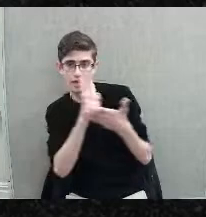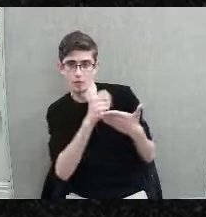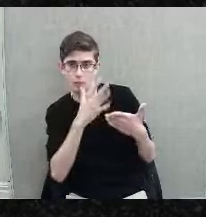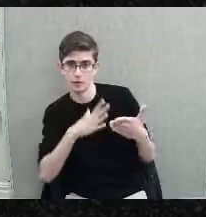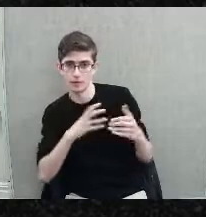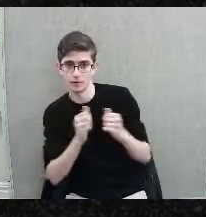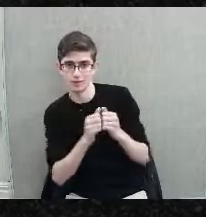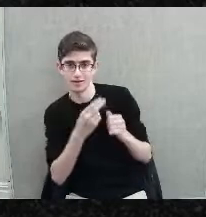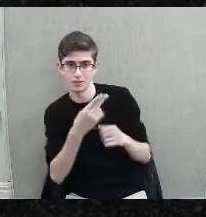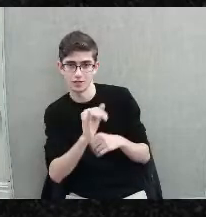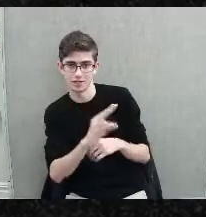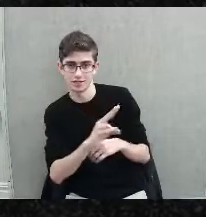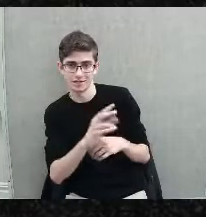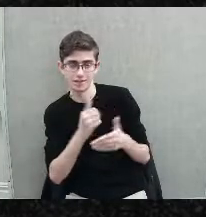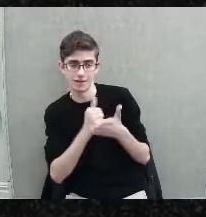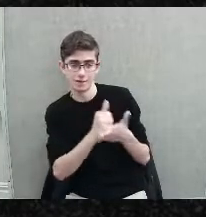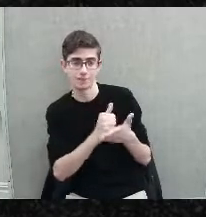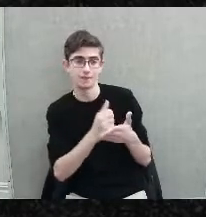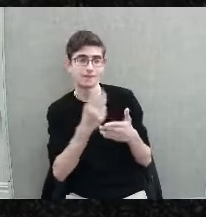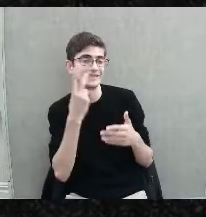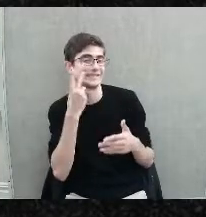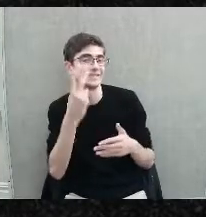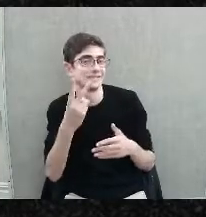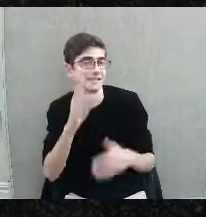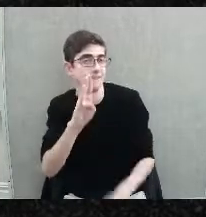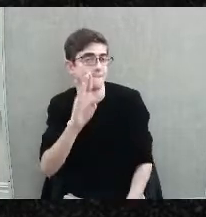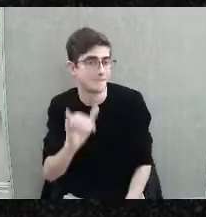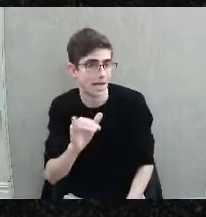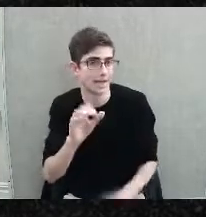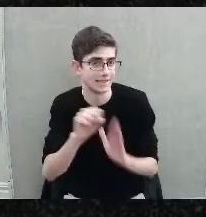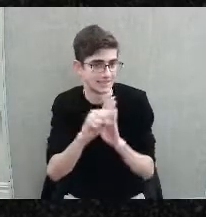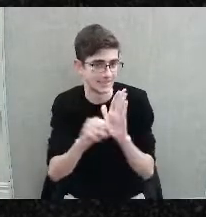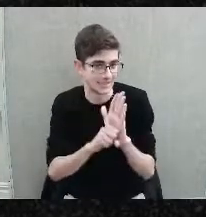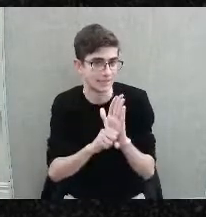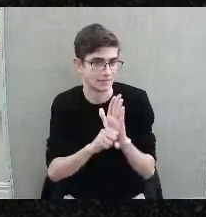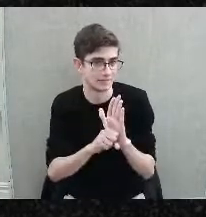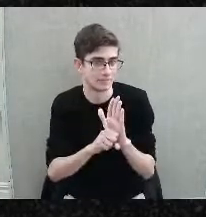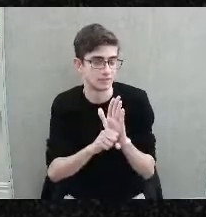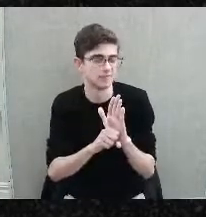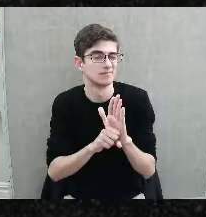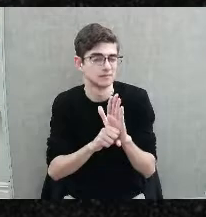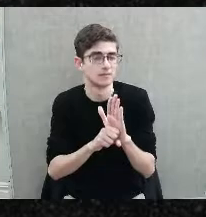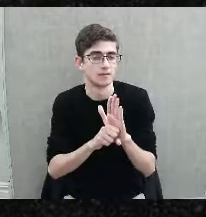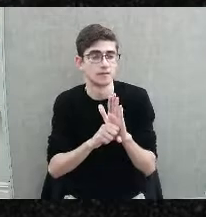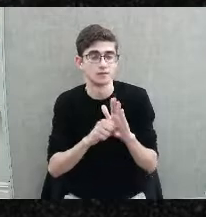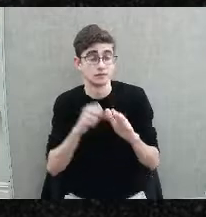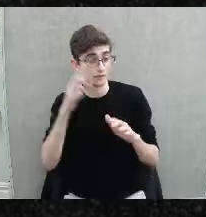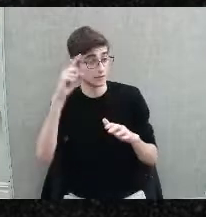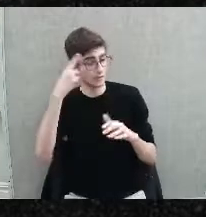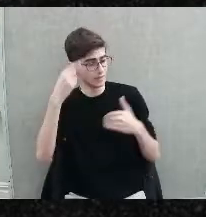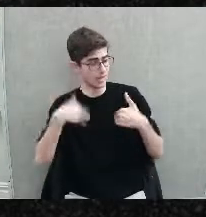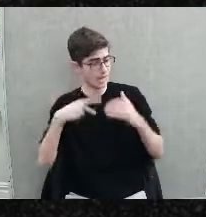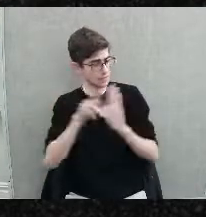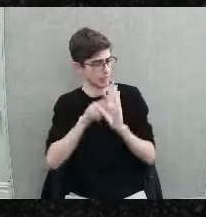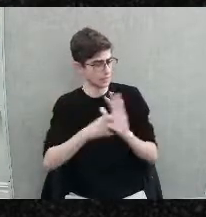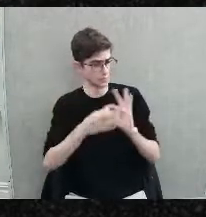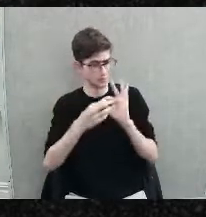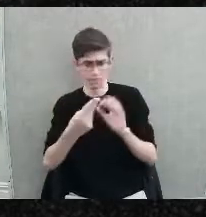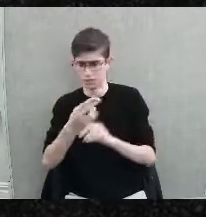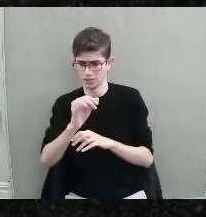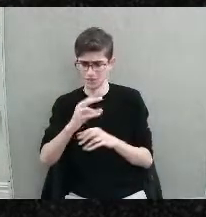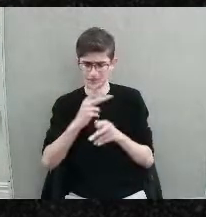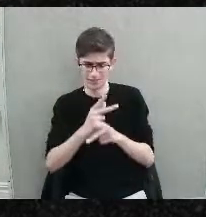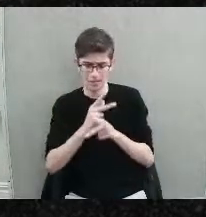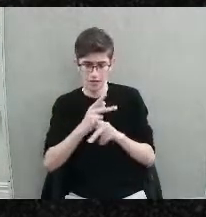to be visible to the state policy regarding HIV care. And for women in HIV